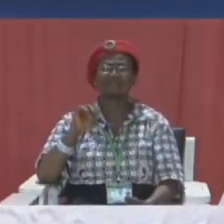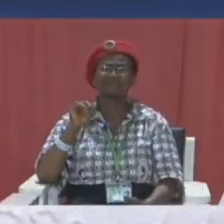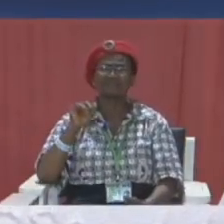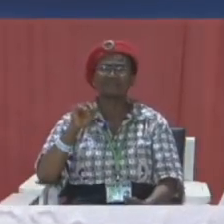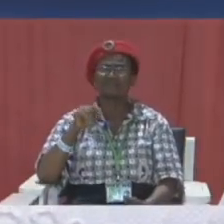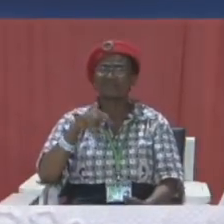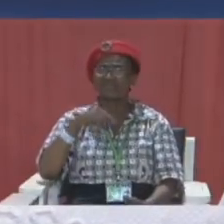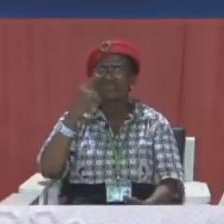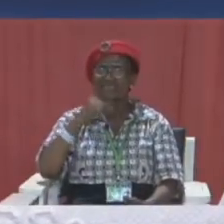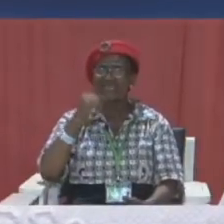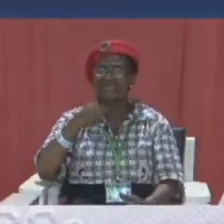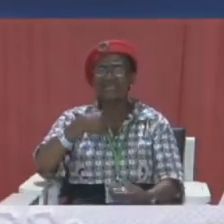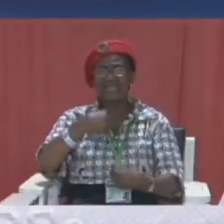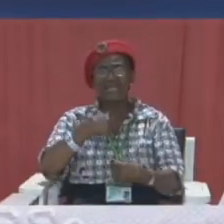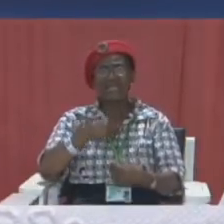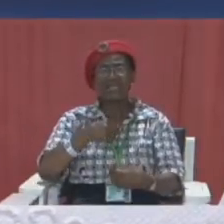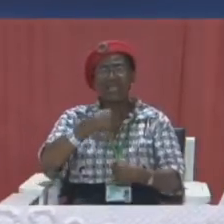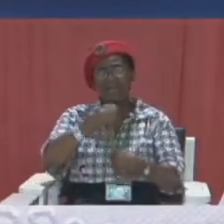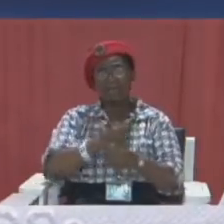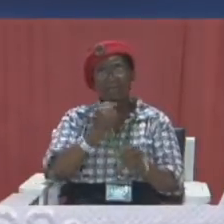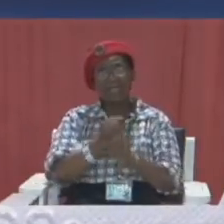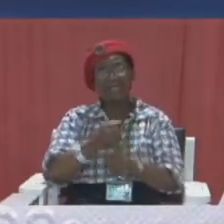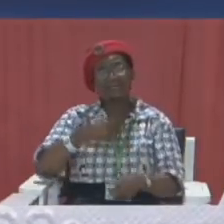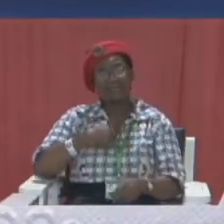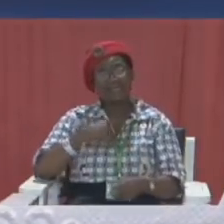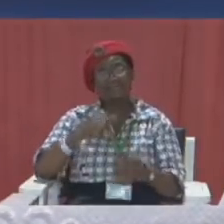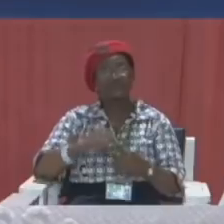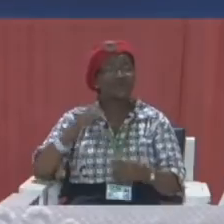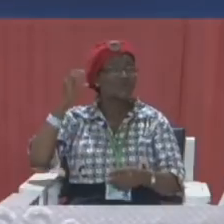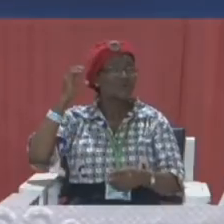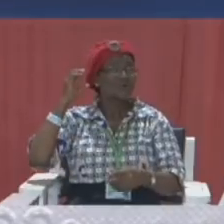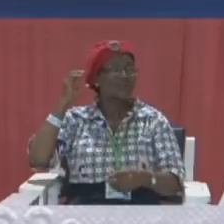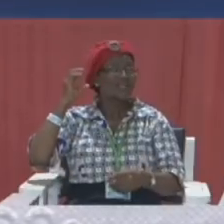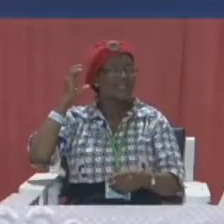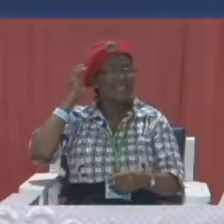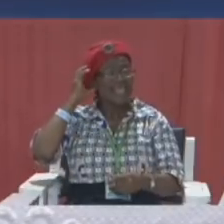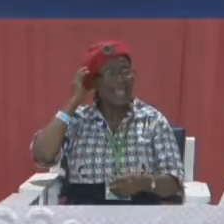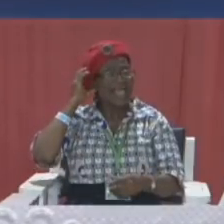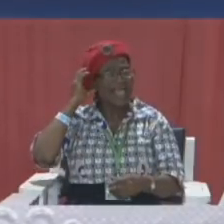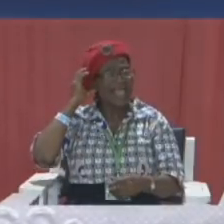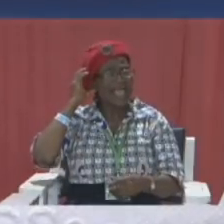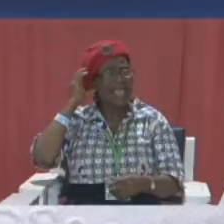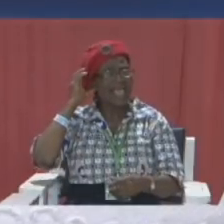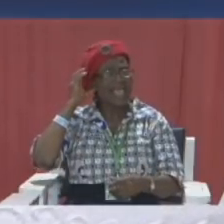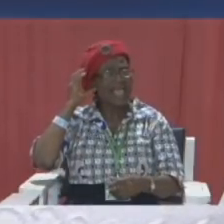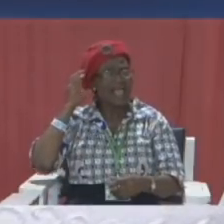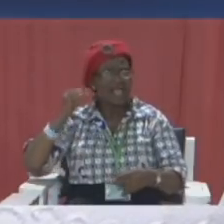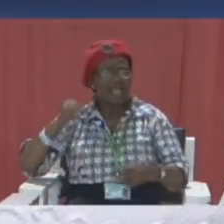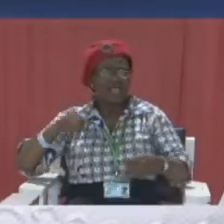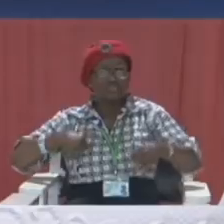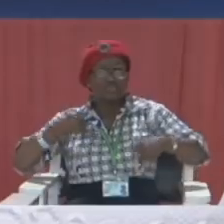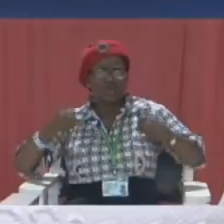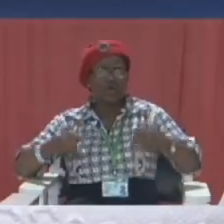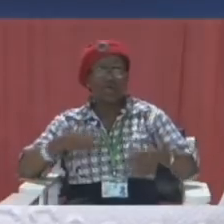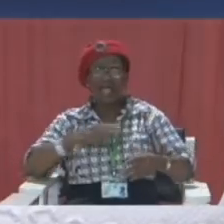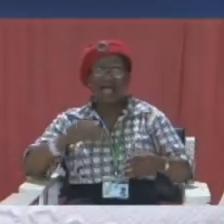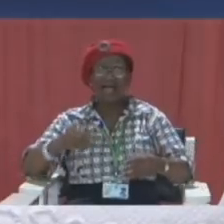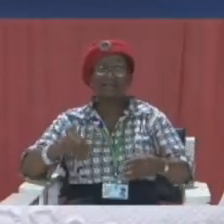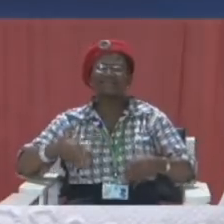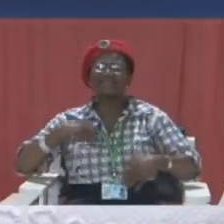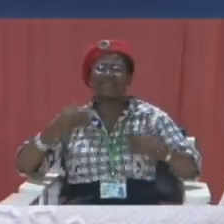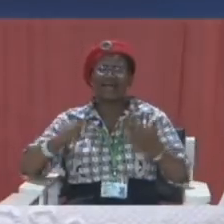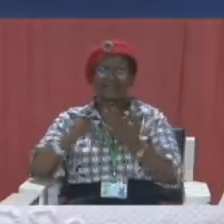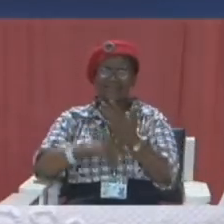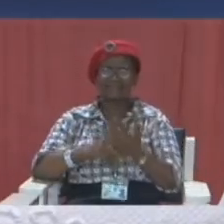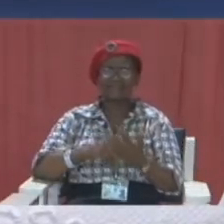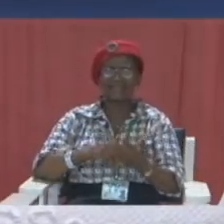said, make me to hear joy and gladness. Oni mu mi gbo ayo ati inodedun. That the bones